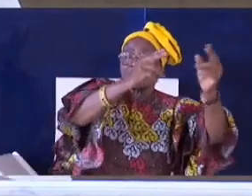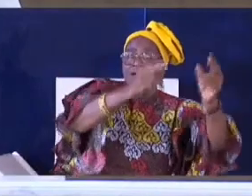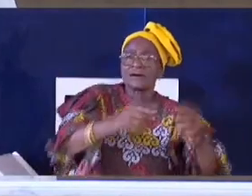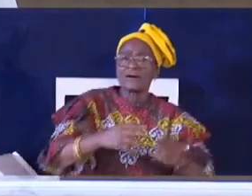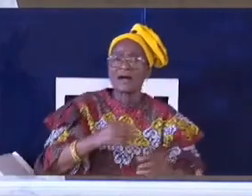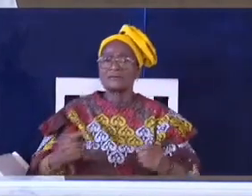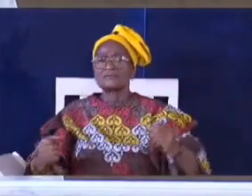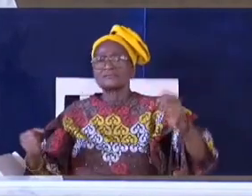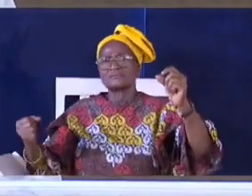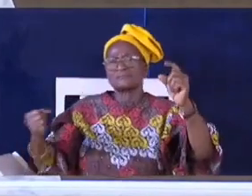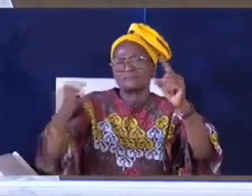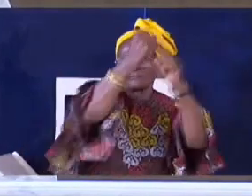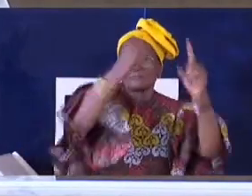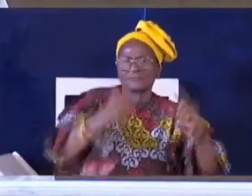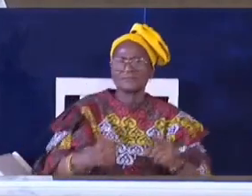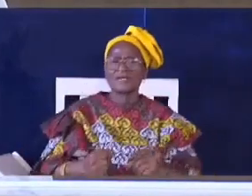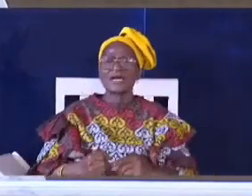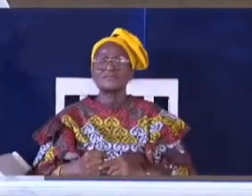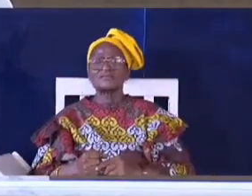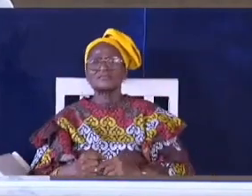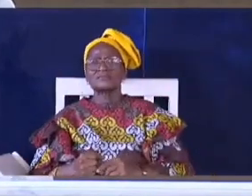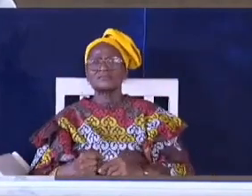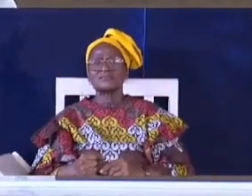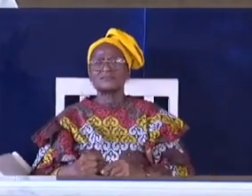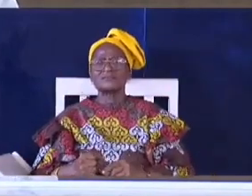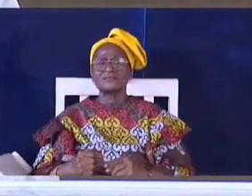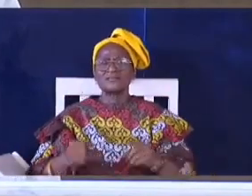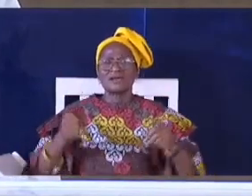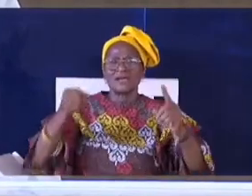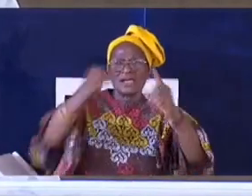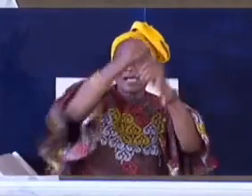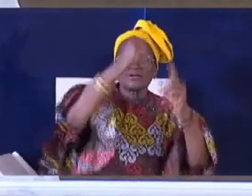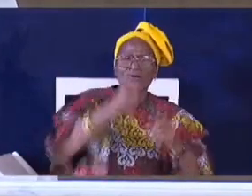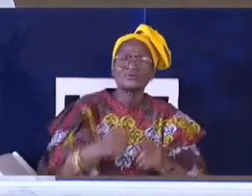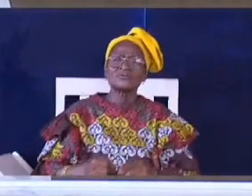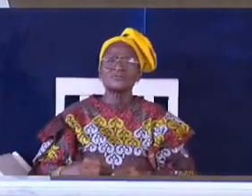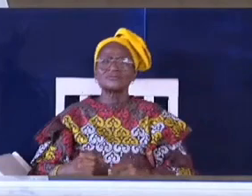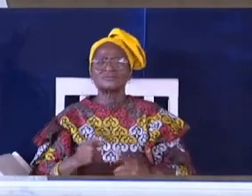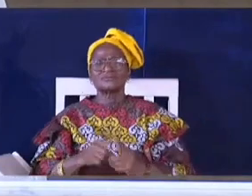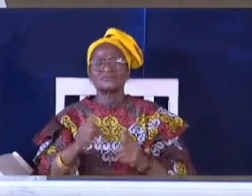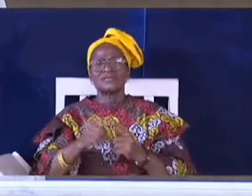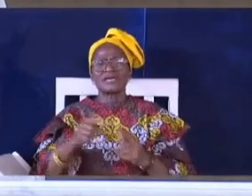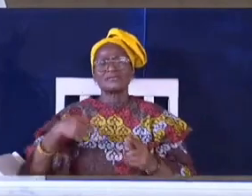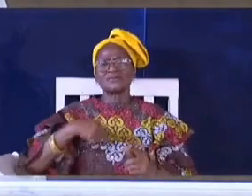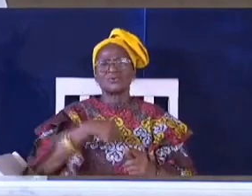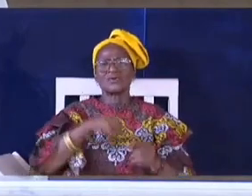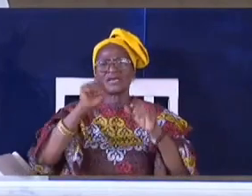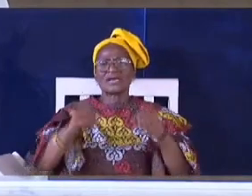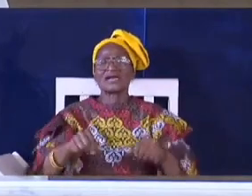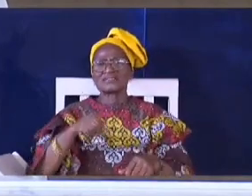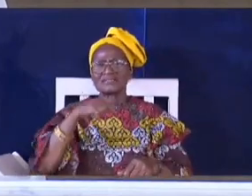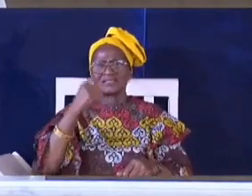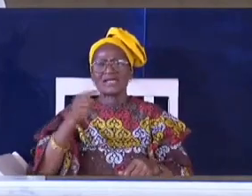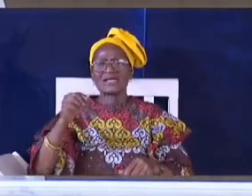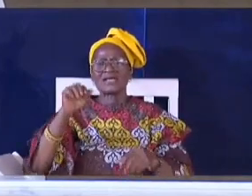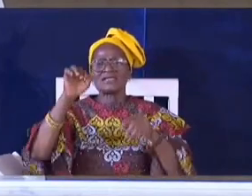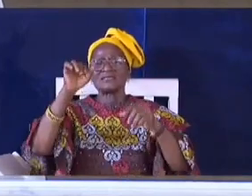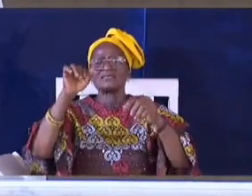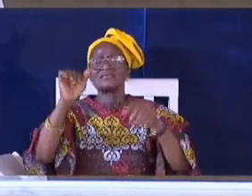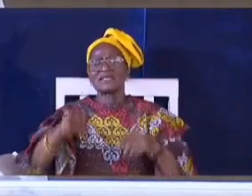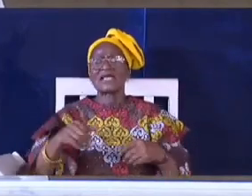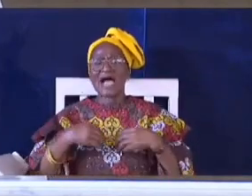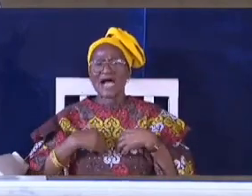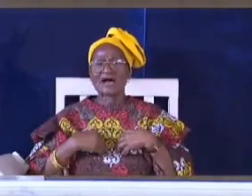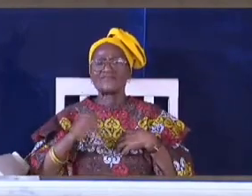and they collide head on, then we can say they had an